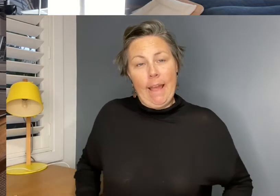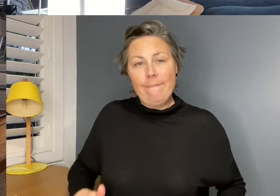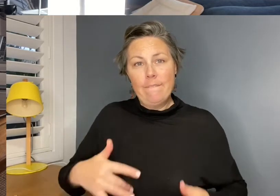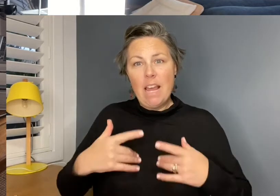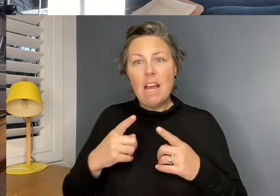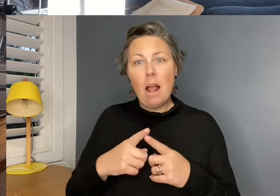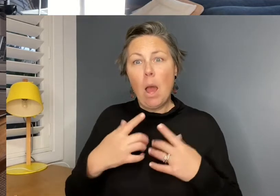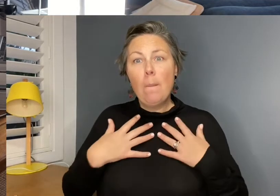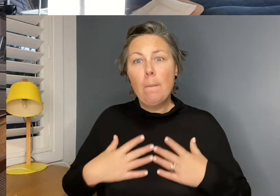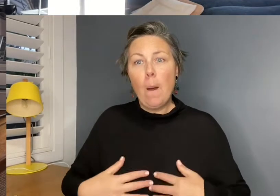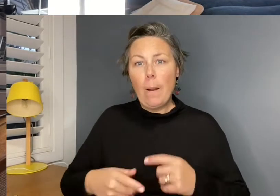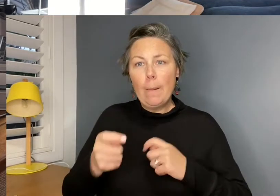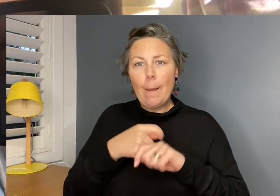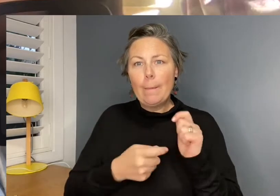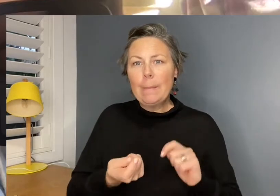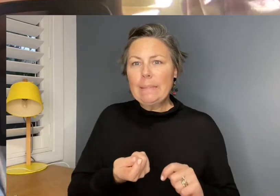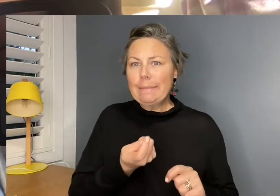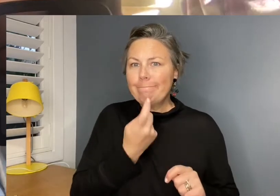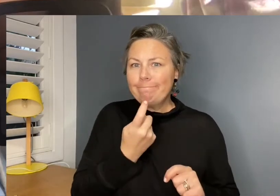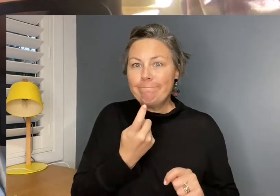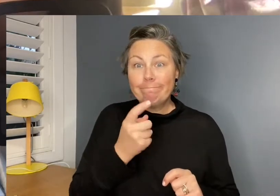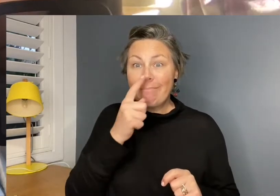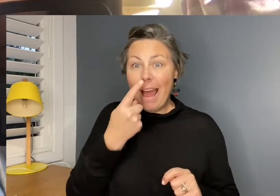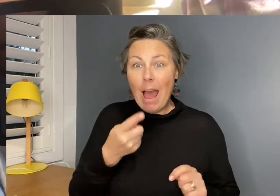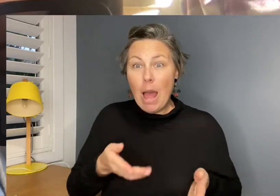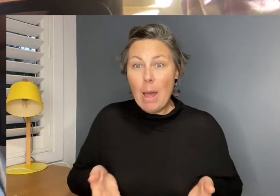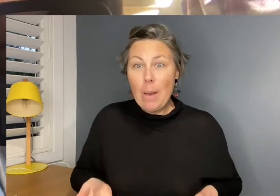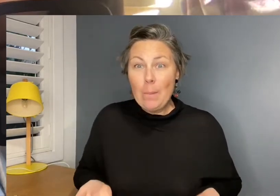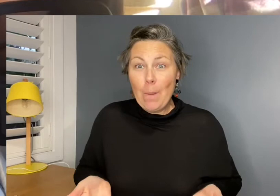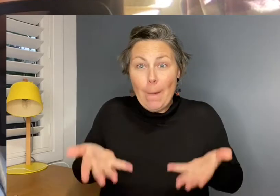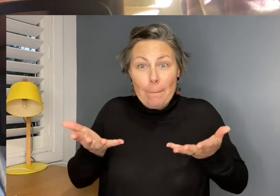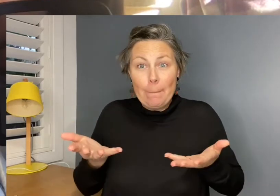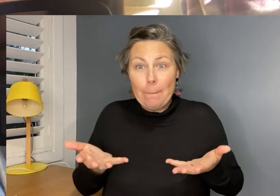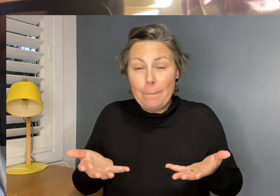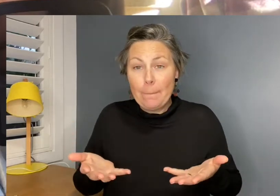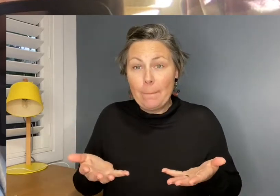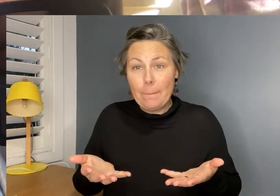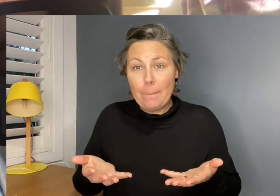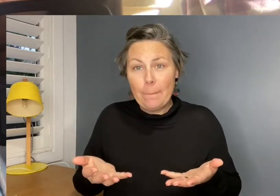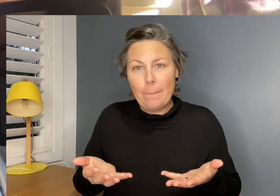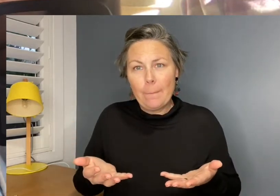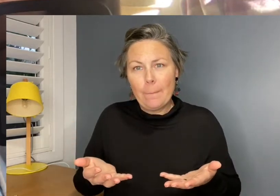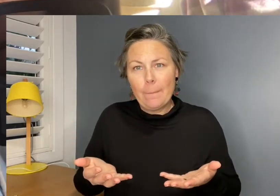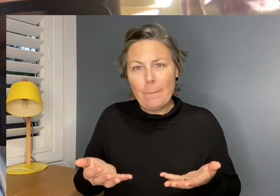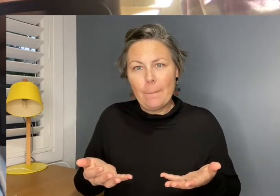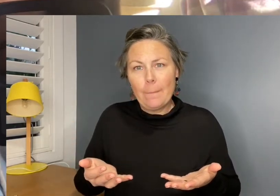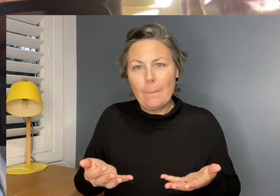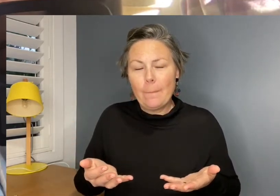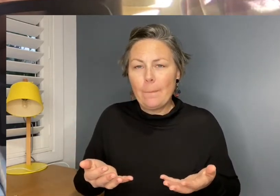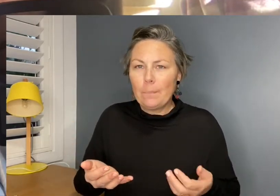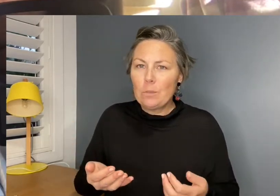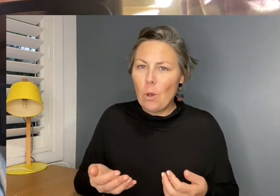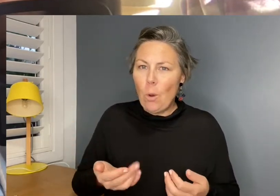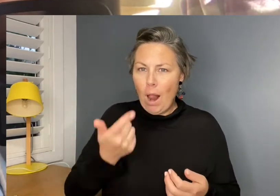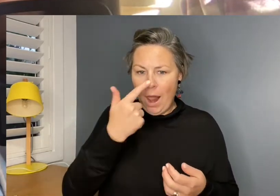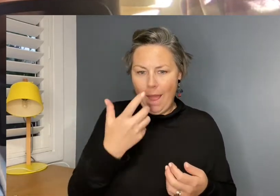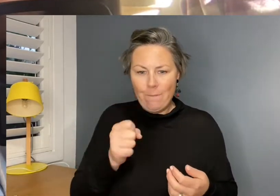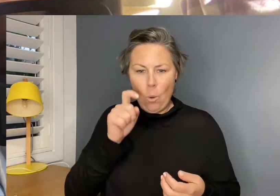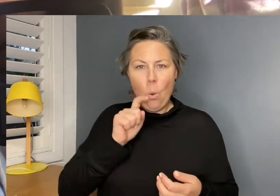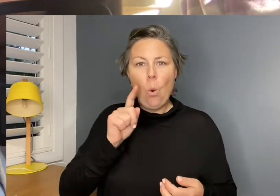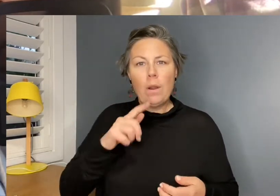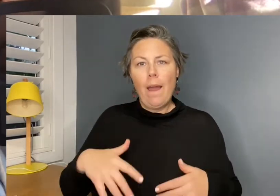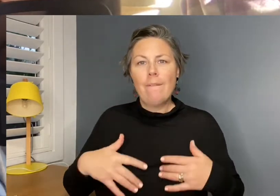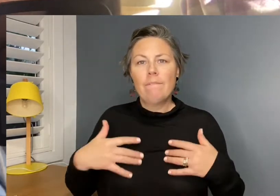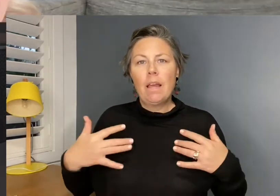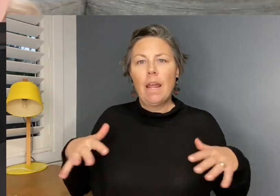body was concrete. Yeah. You know what I mean? Like it felt so good to be supported by the water, Yeah.